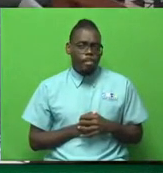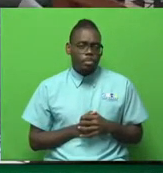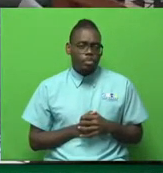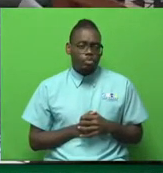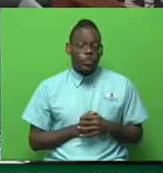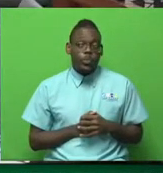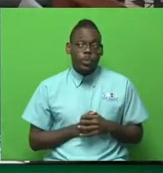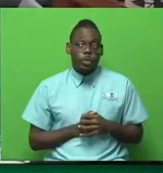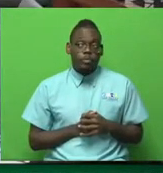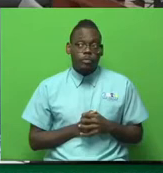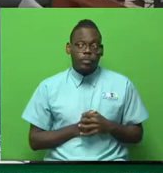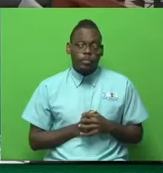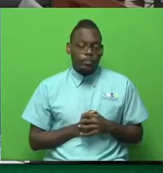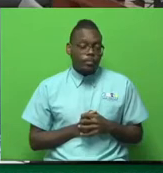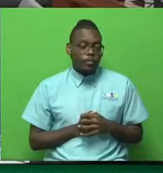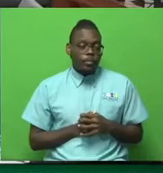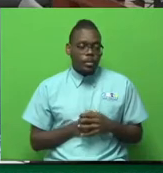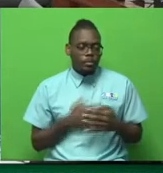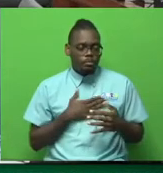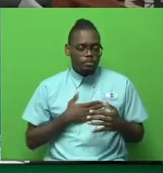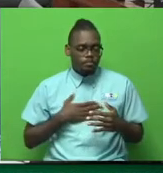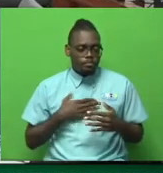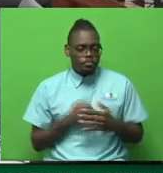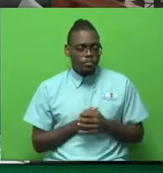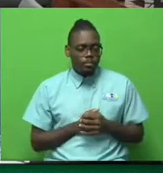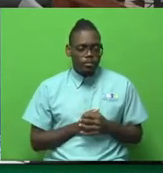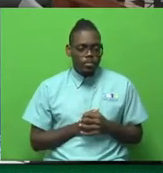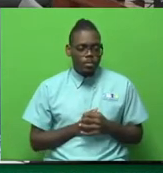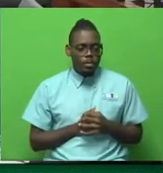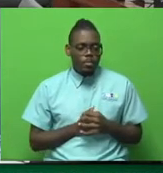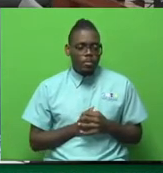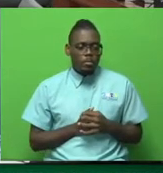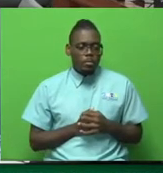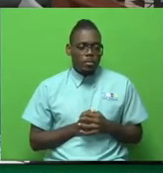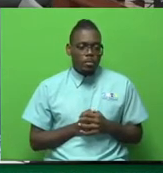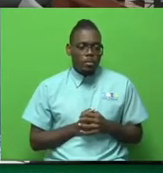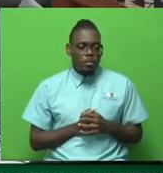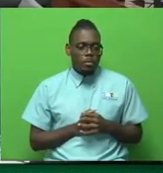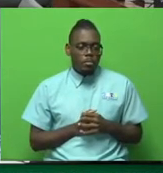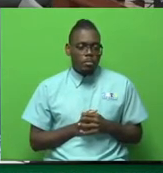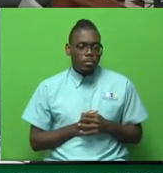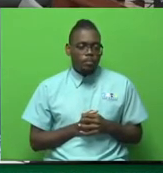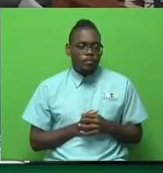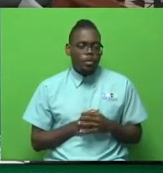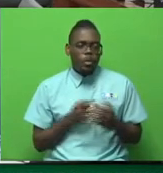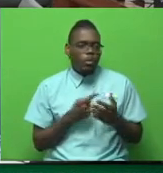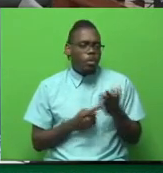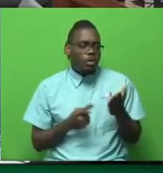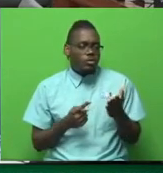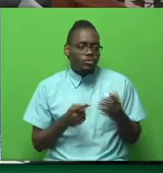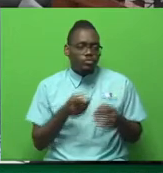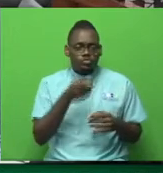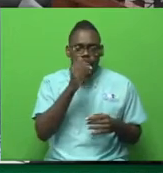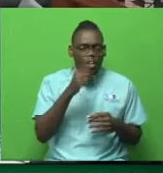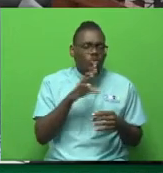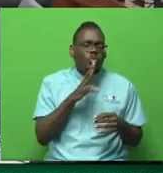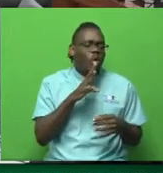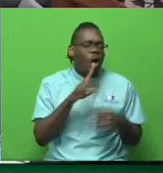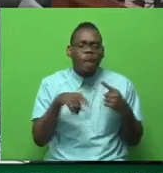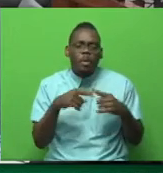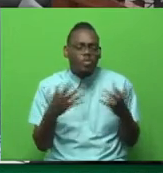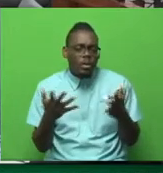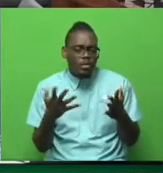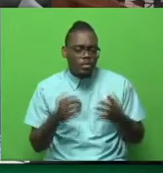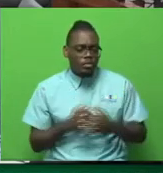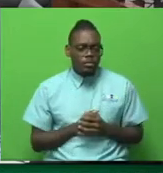before Madam speaker 40 at six please I what what drinks he's prefer I'm not thank